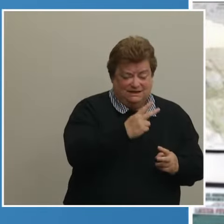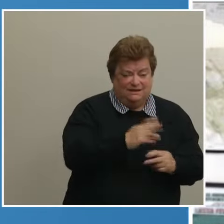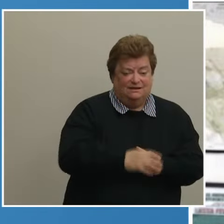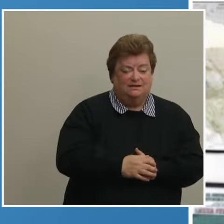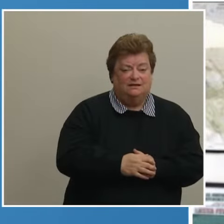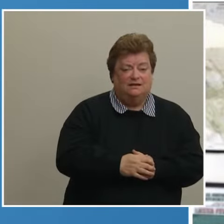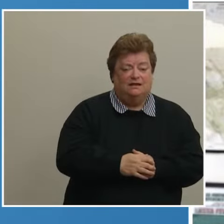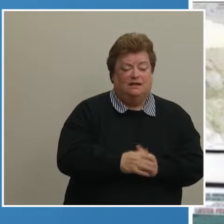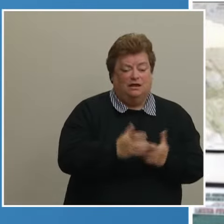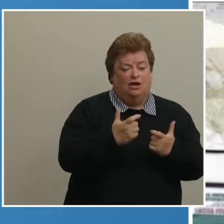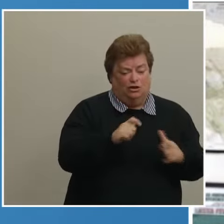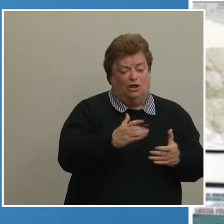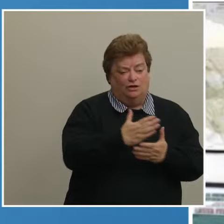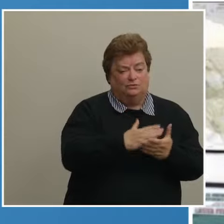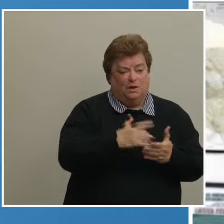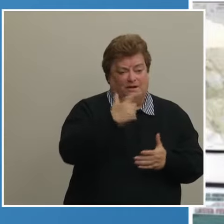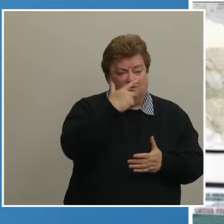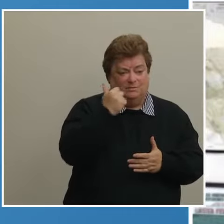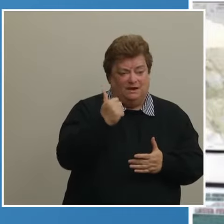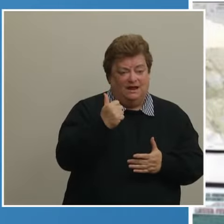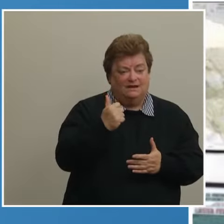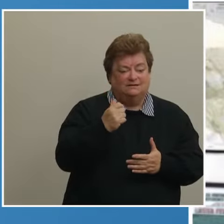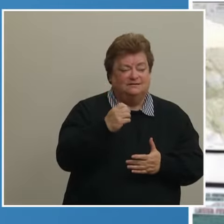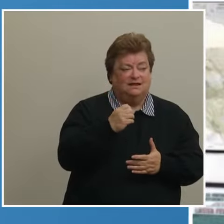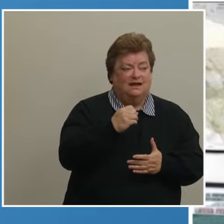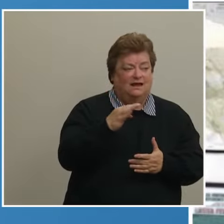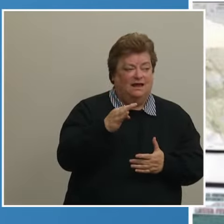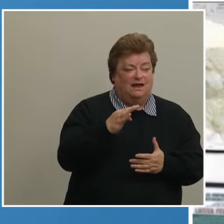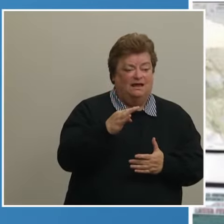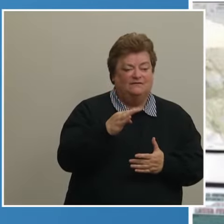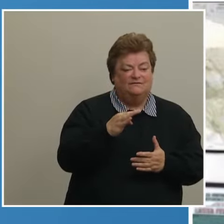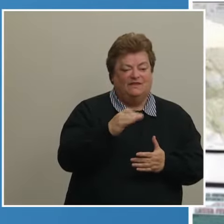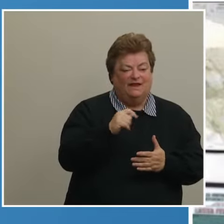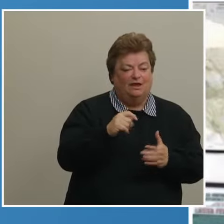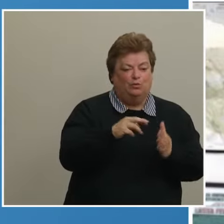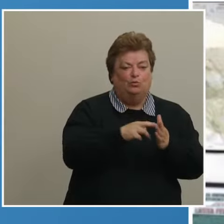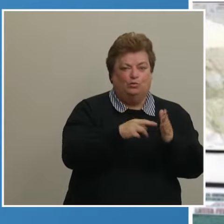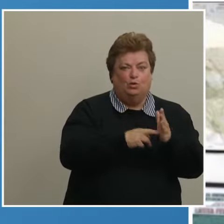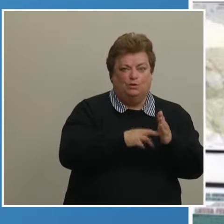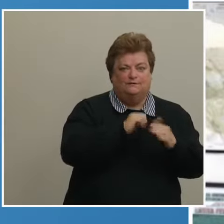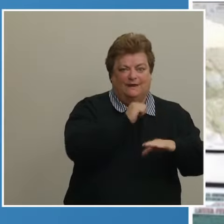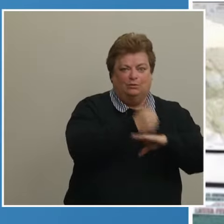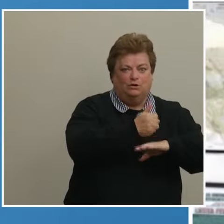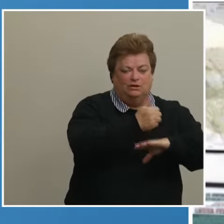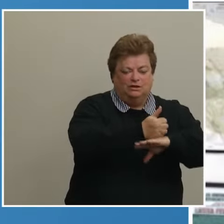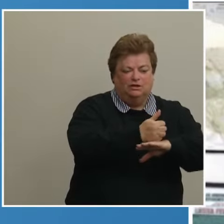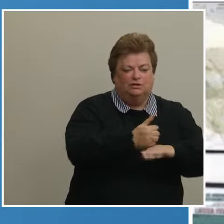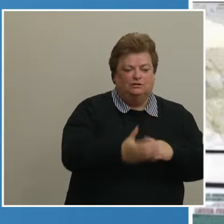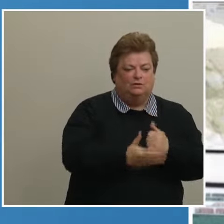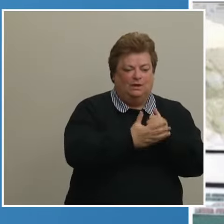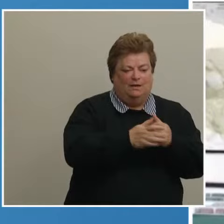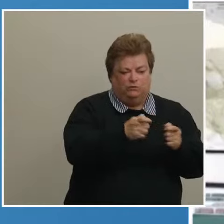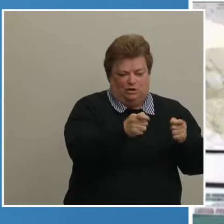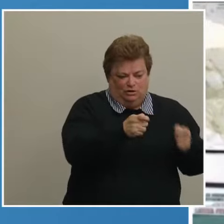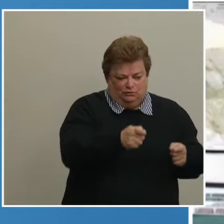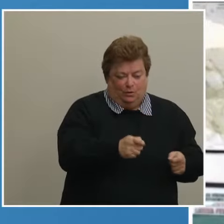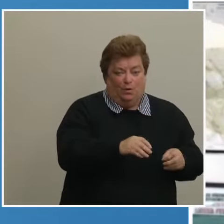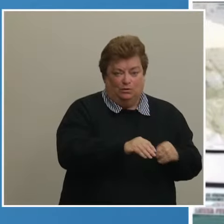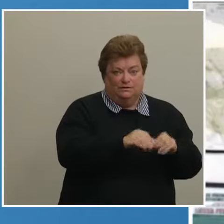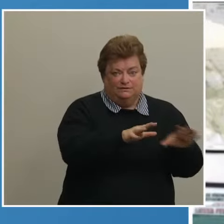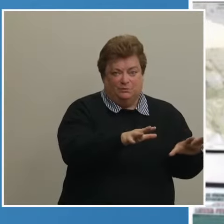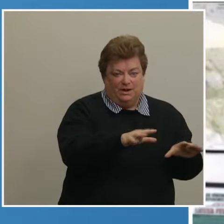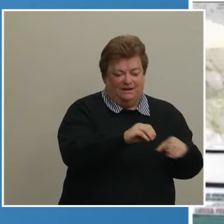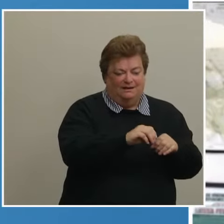I think, in large part due to many of the interventions that were put in place to help to mitigate the spread